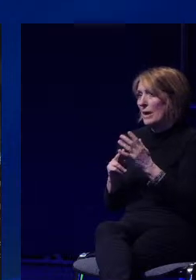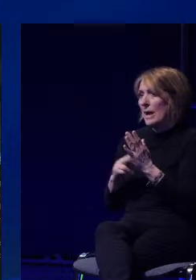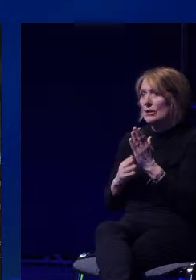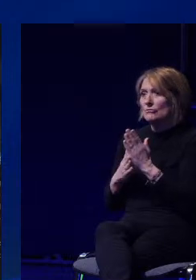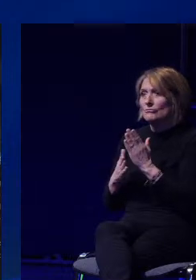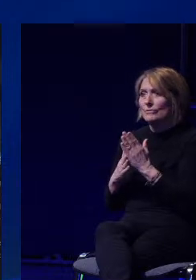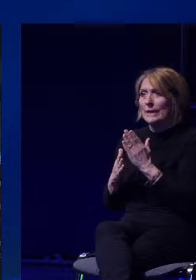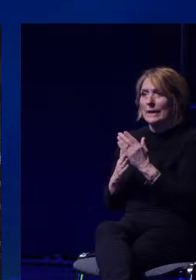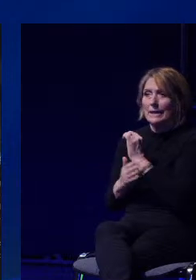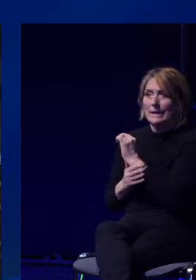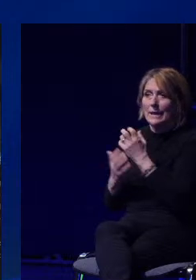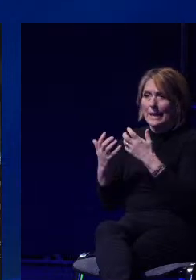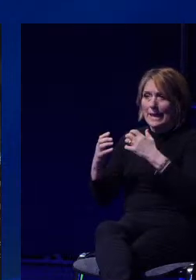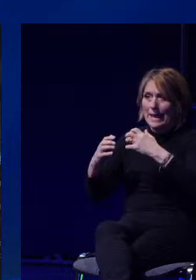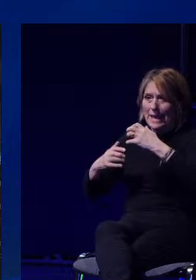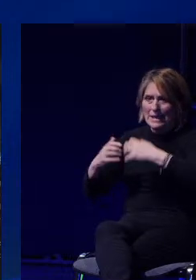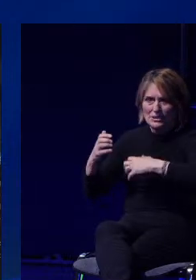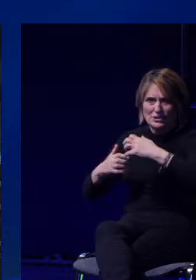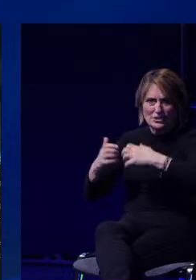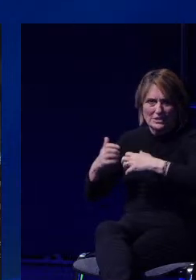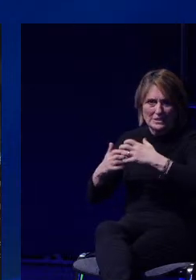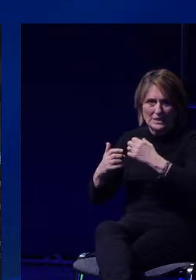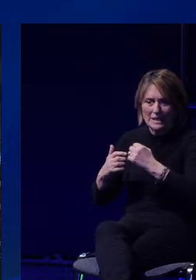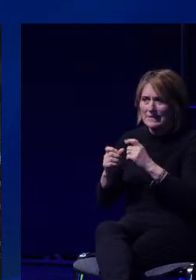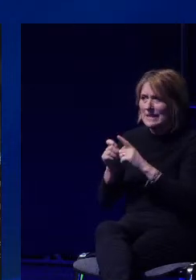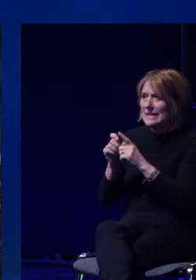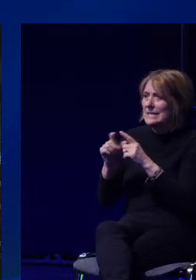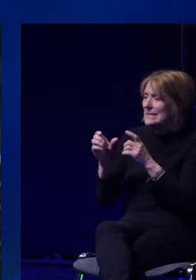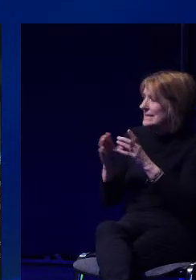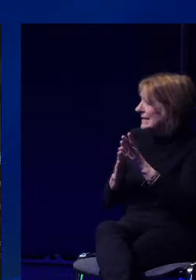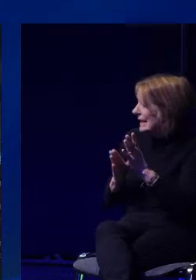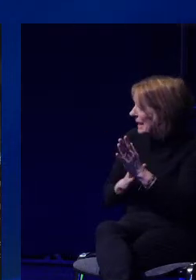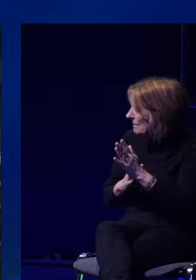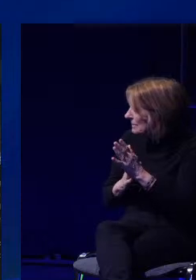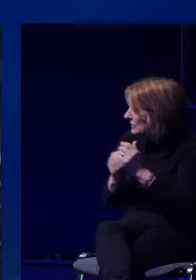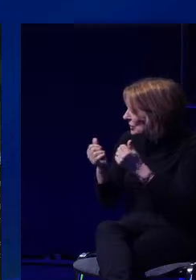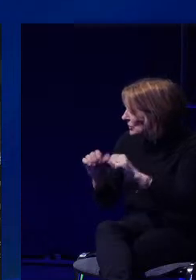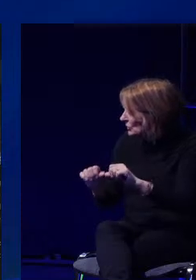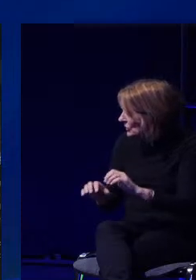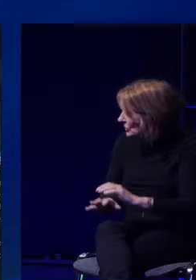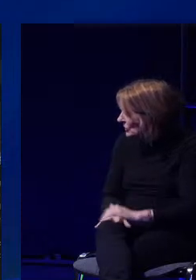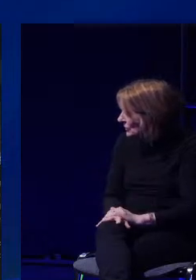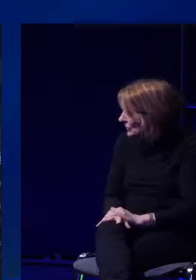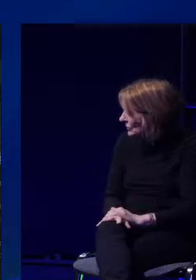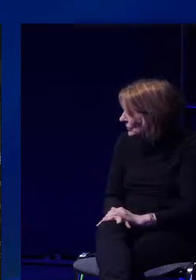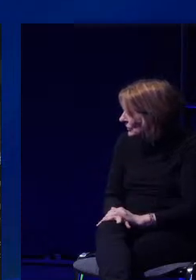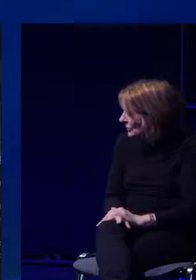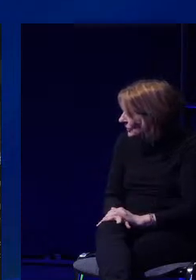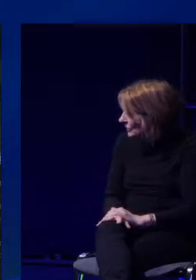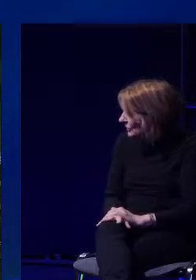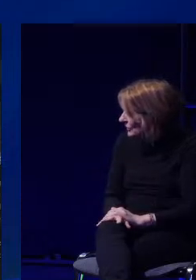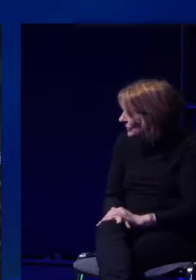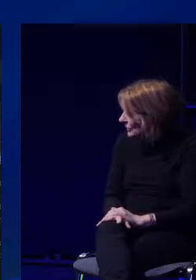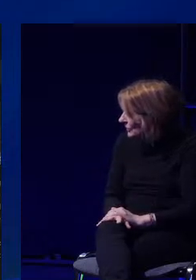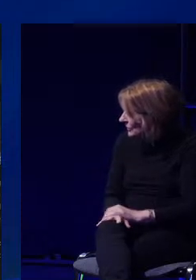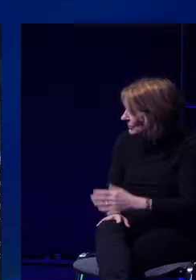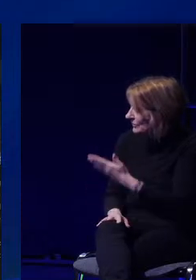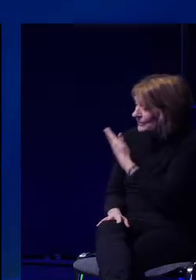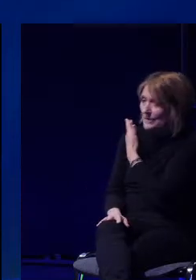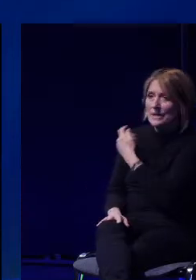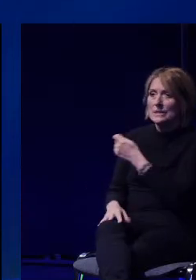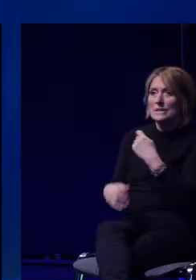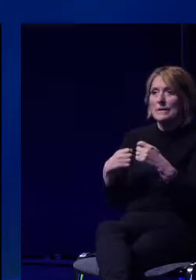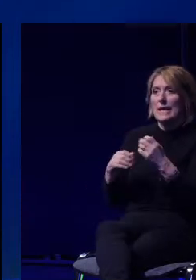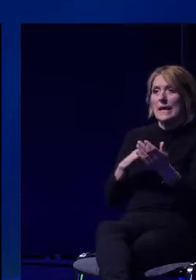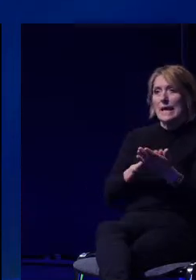fantastic VCAM solution. Which you didn't show right now. I guess it's just like... No, I knew you guys are showing, but I mean, the software is... Well, Haider